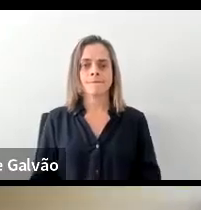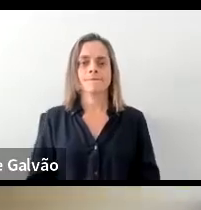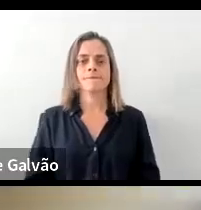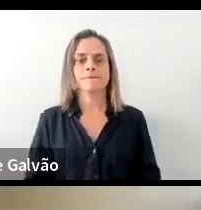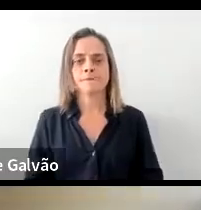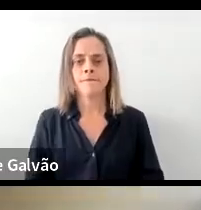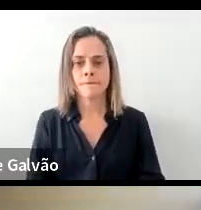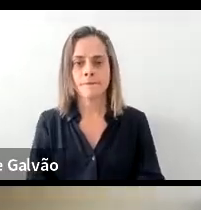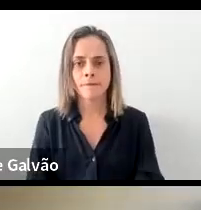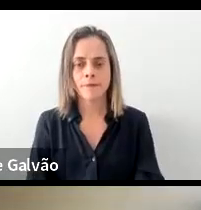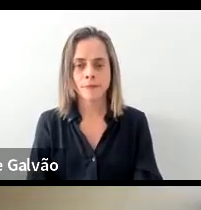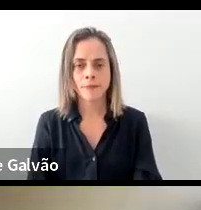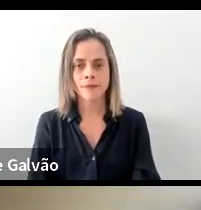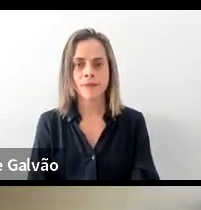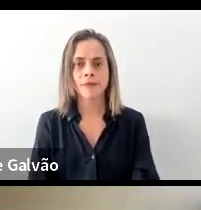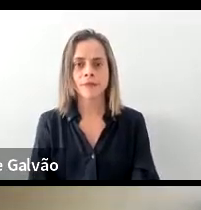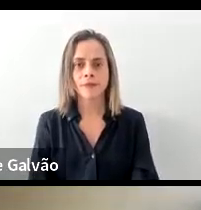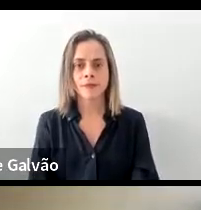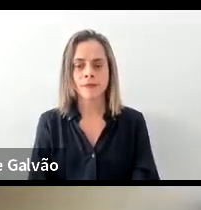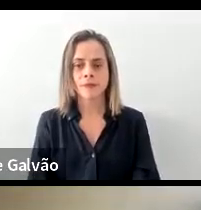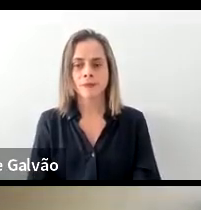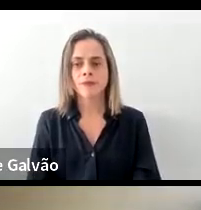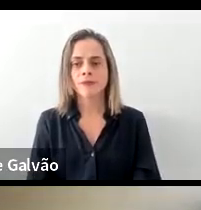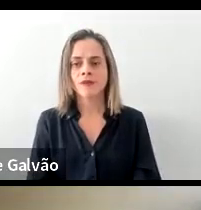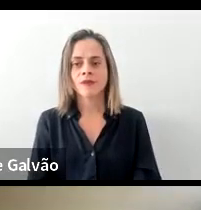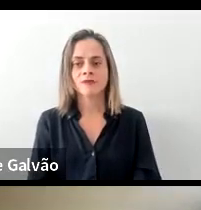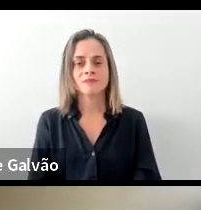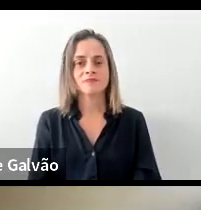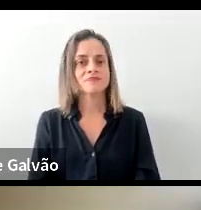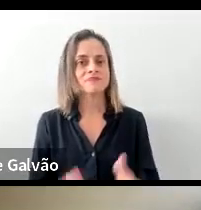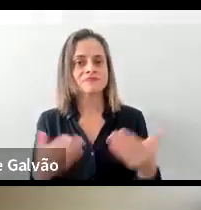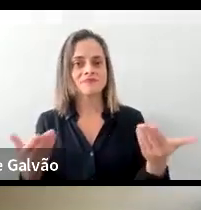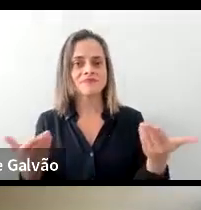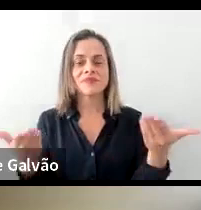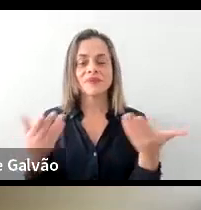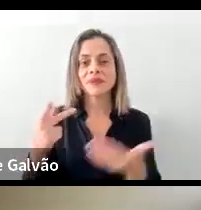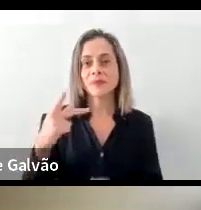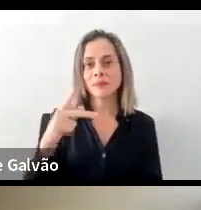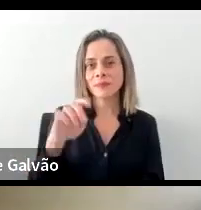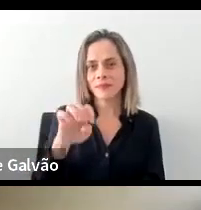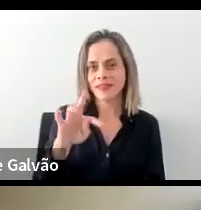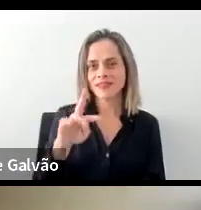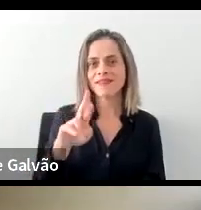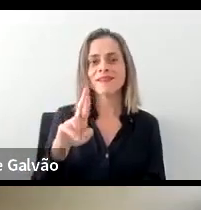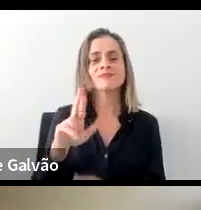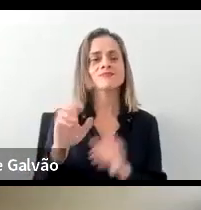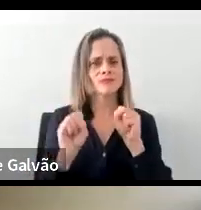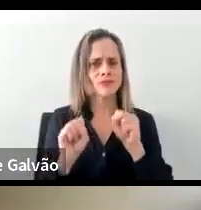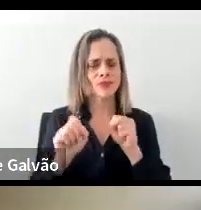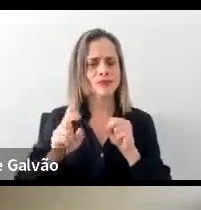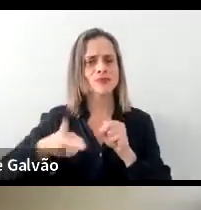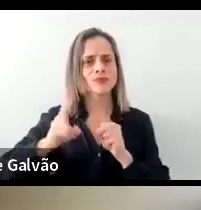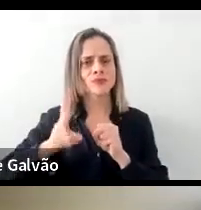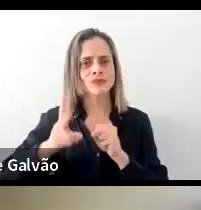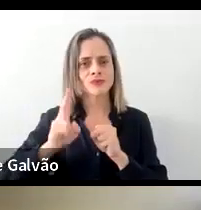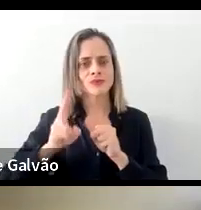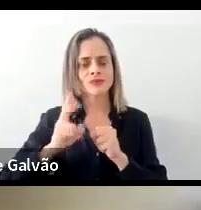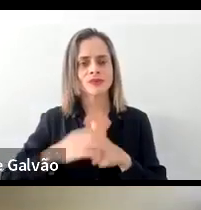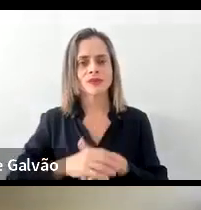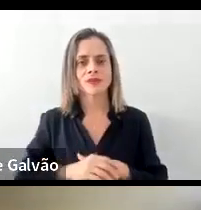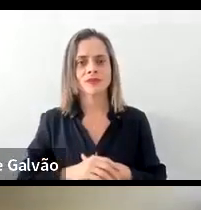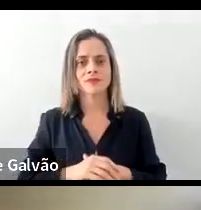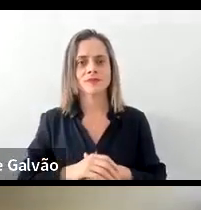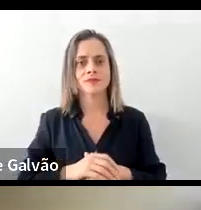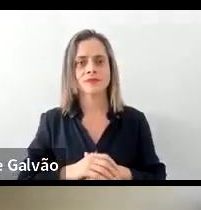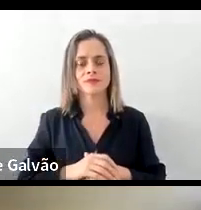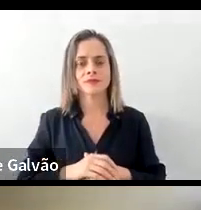Mood. It's up to you, Peter, now. You can go ahead. Should I do a last little bit on Vygotsky then, do you think? Just